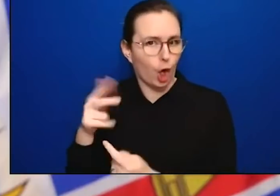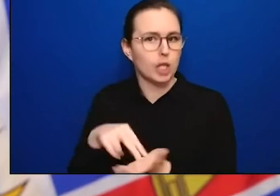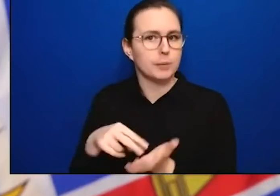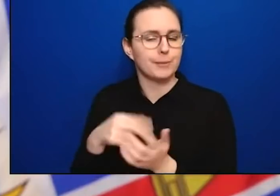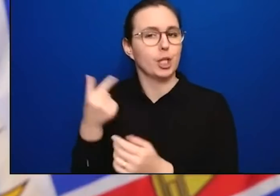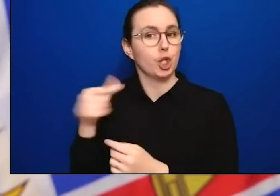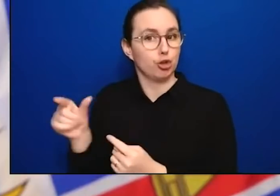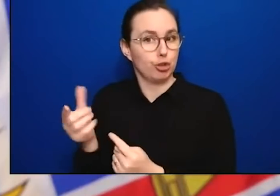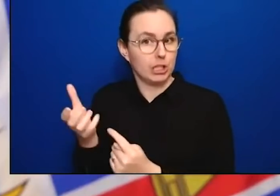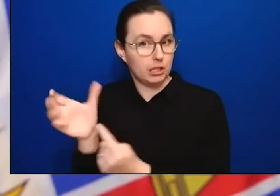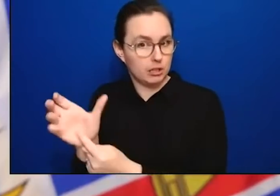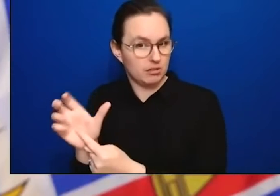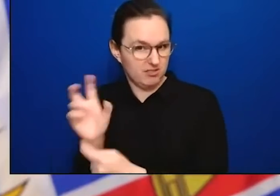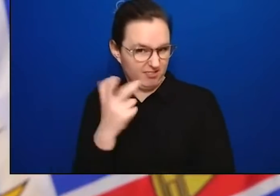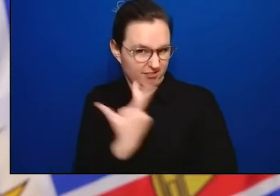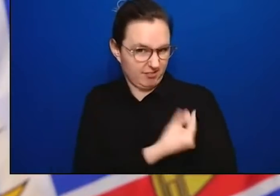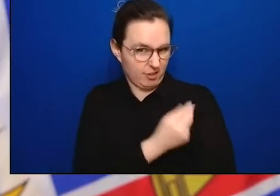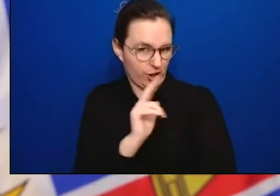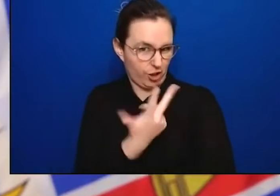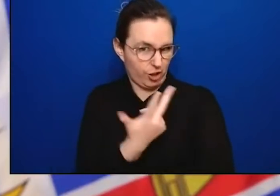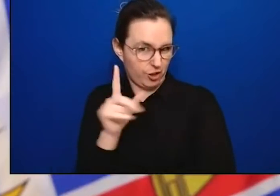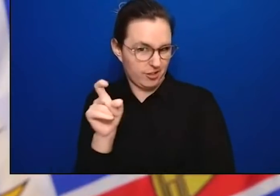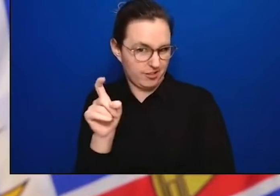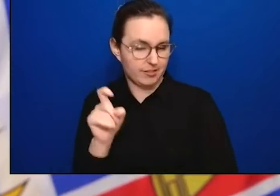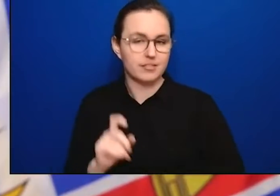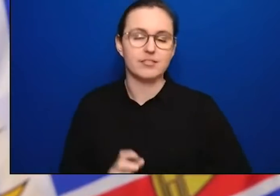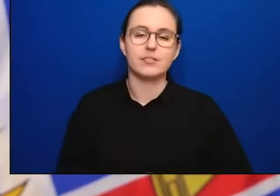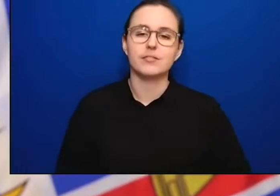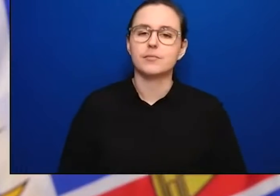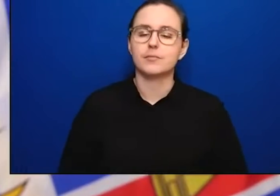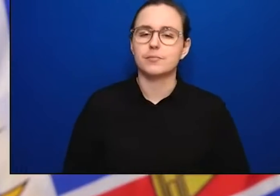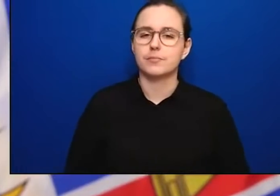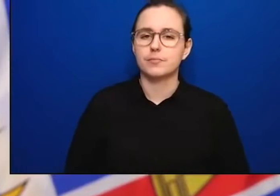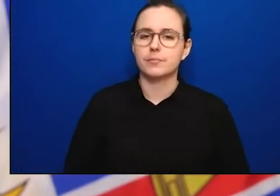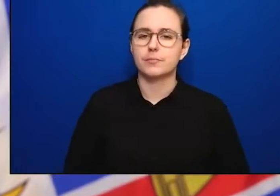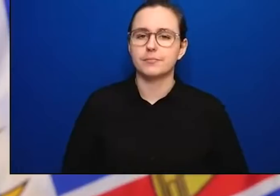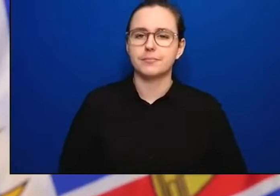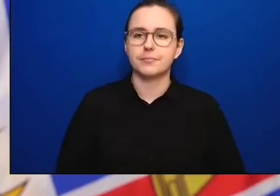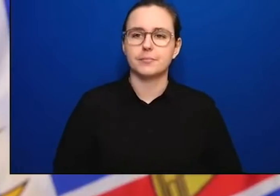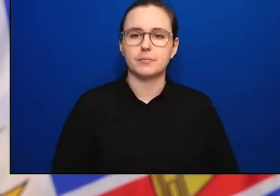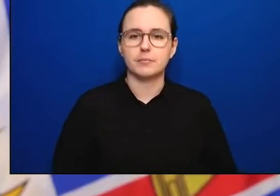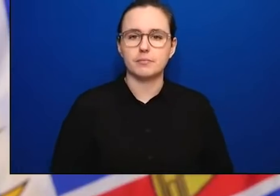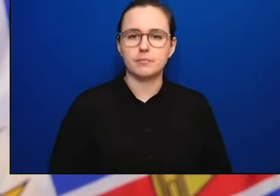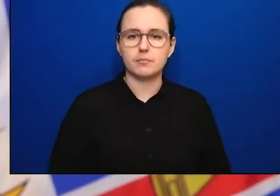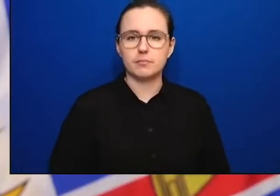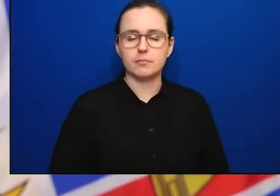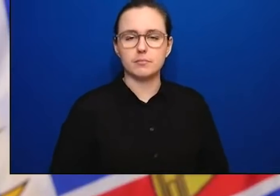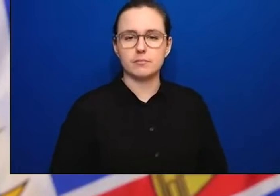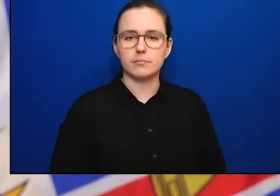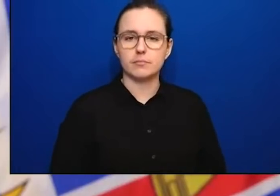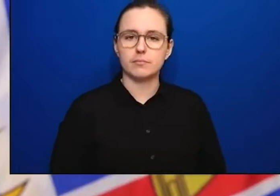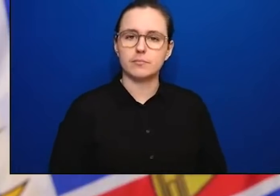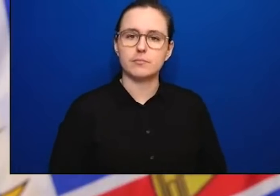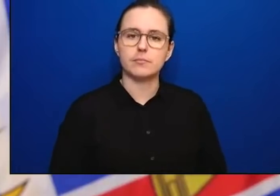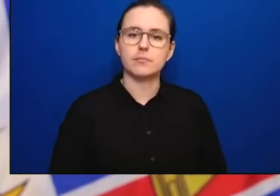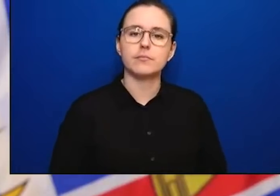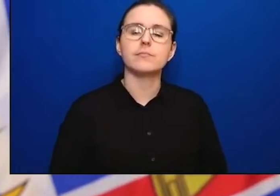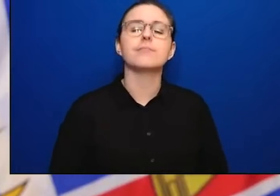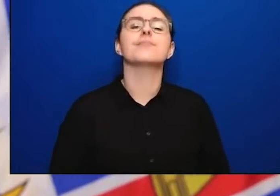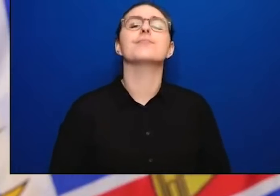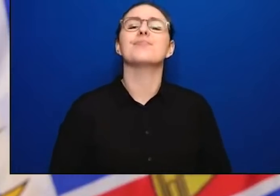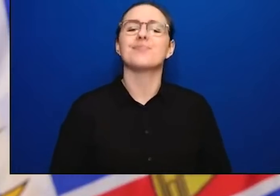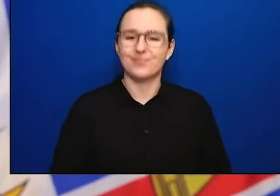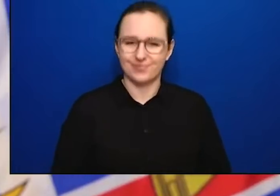as qualifying for fully vaccinated in the next 6 months, assuming that you keep the passport in place until the end of June? Yeah,